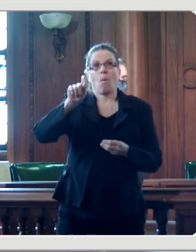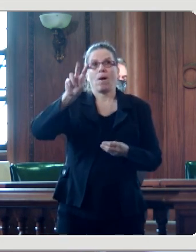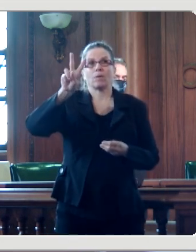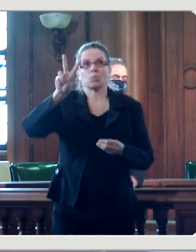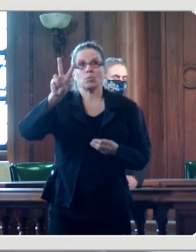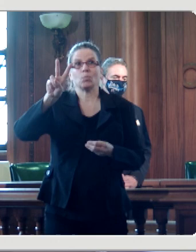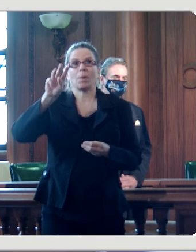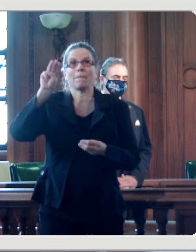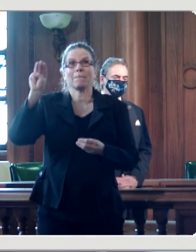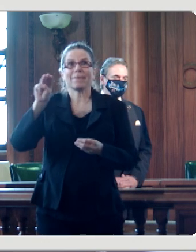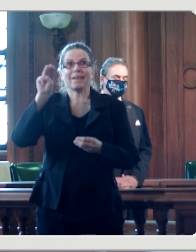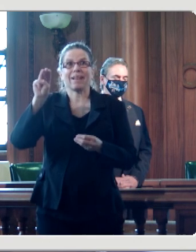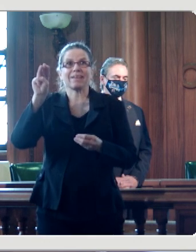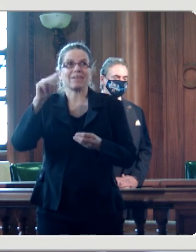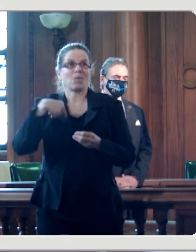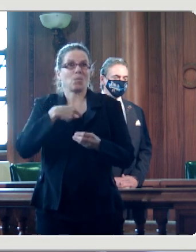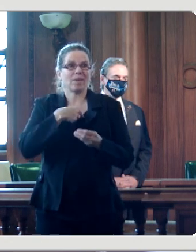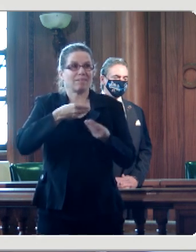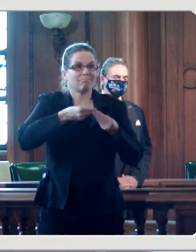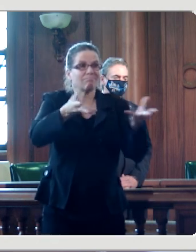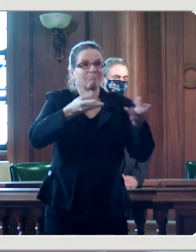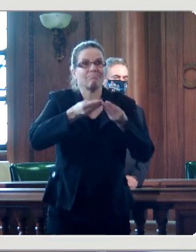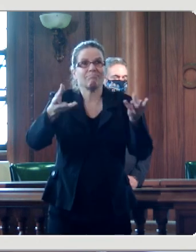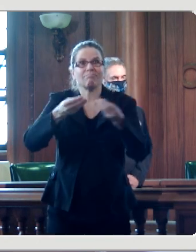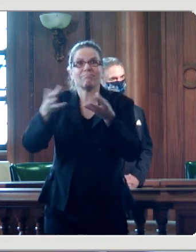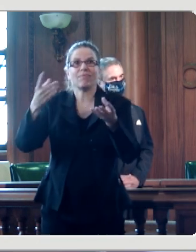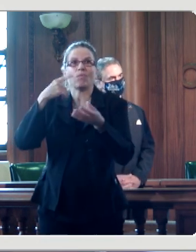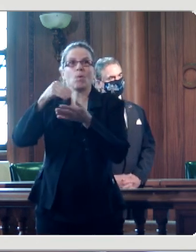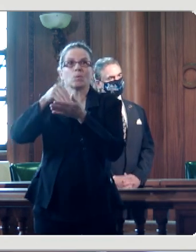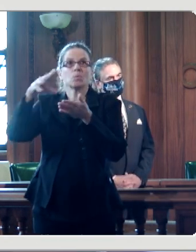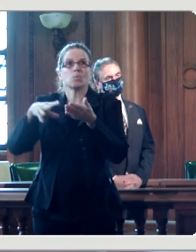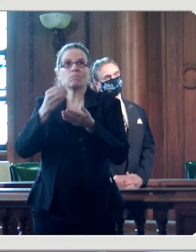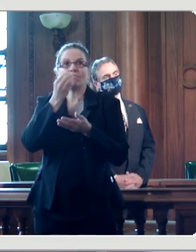5,262,926 meals. They had a major article in the